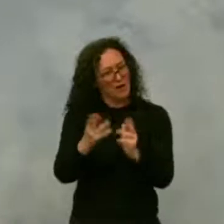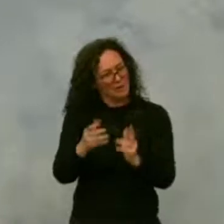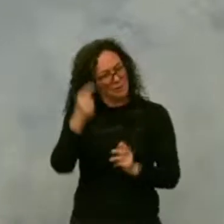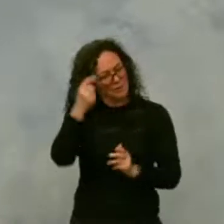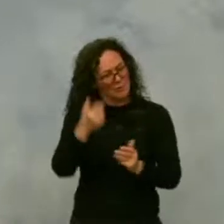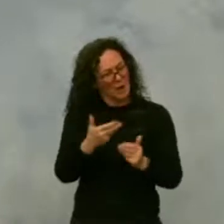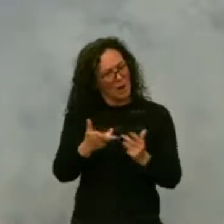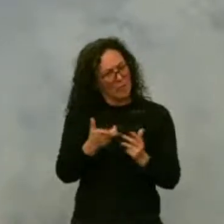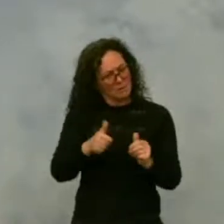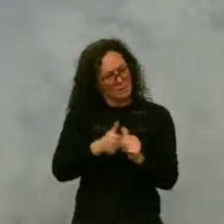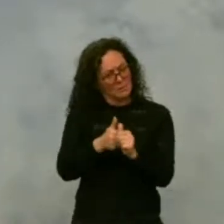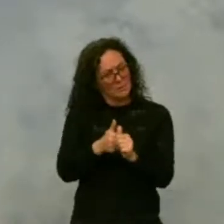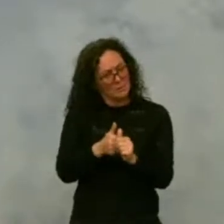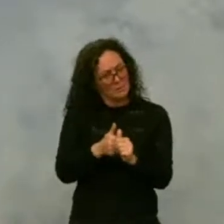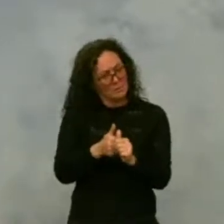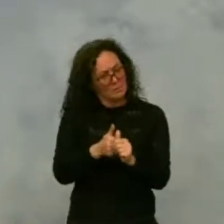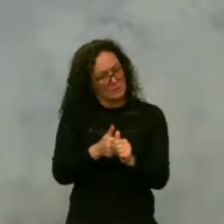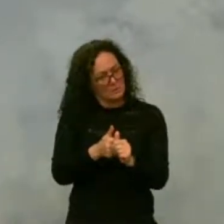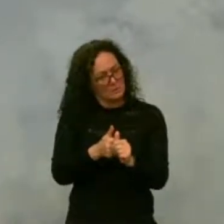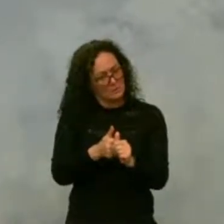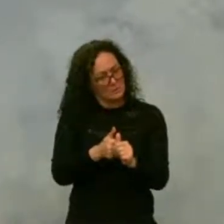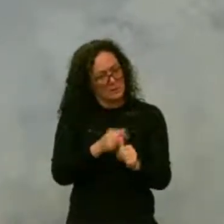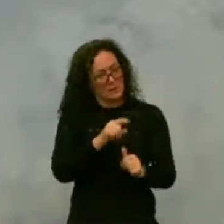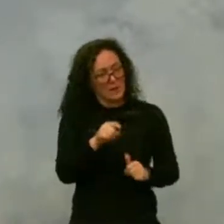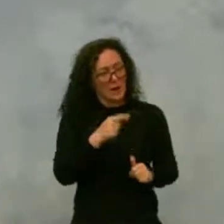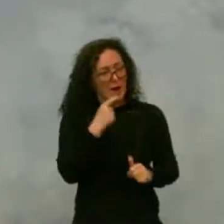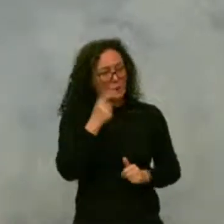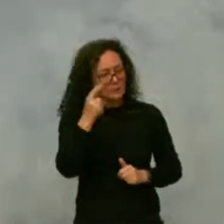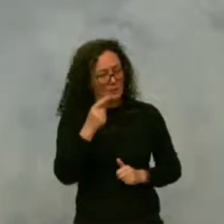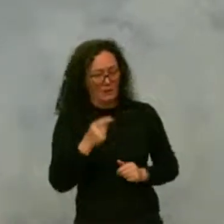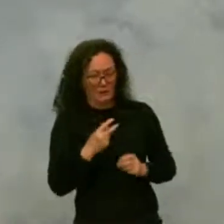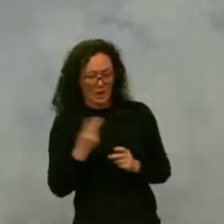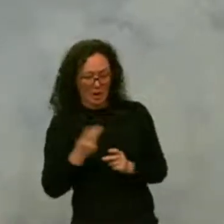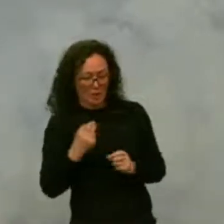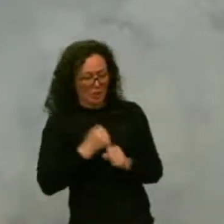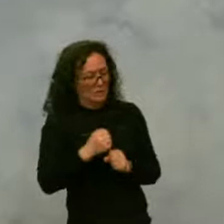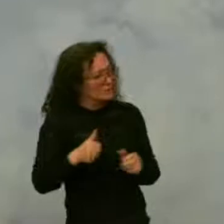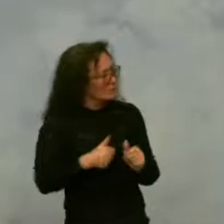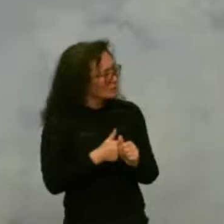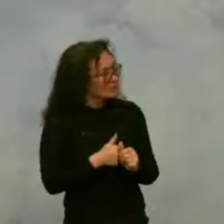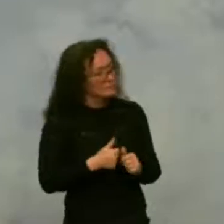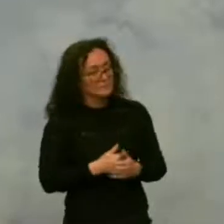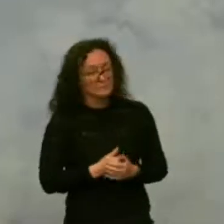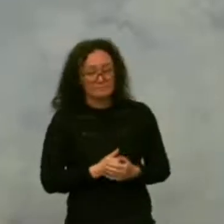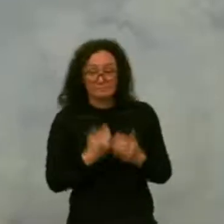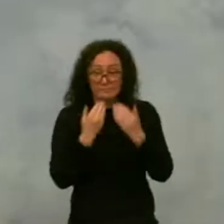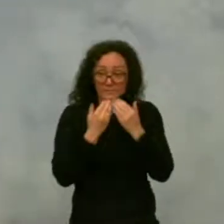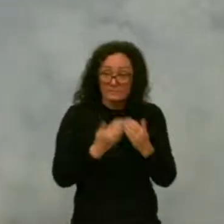turn affect our ability to collect the income streams that are outlined in these reports. Thank you.